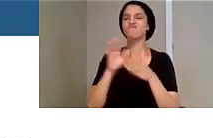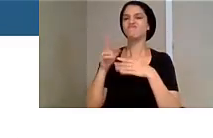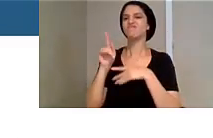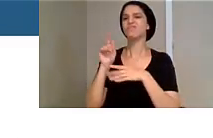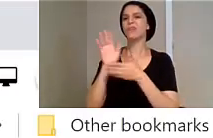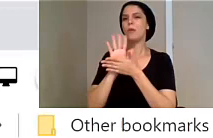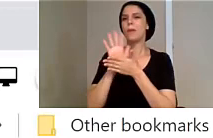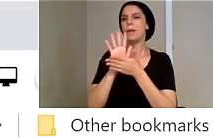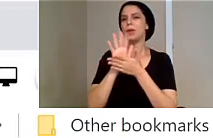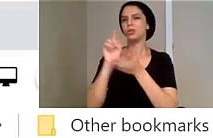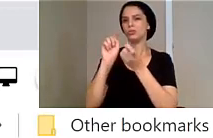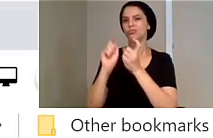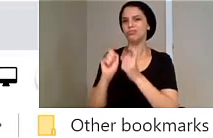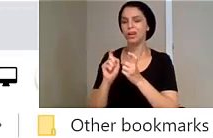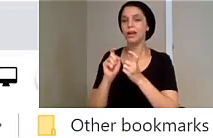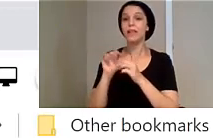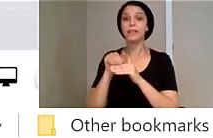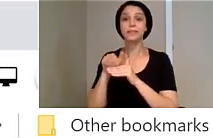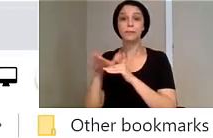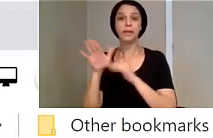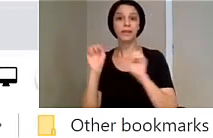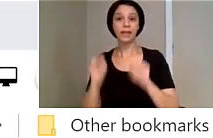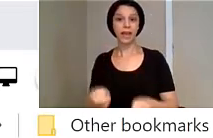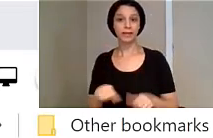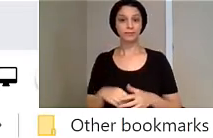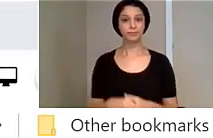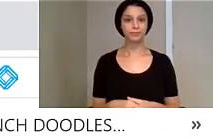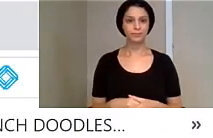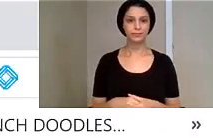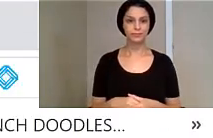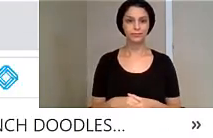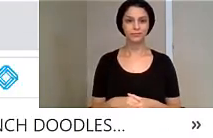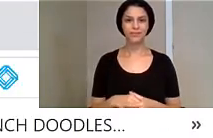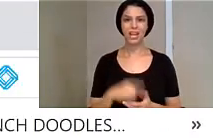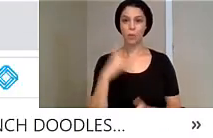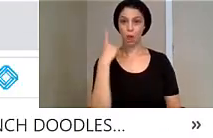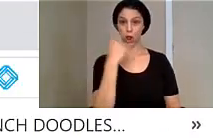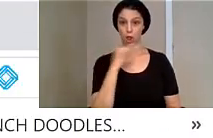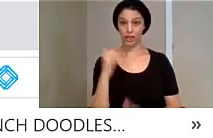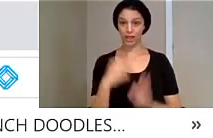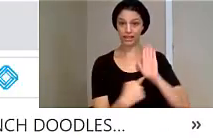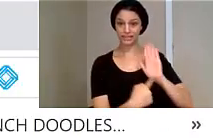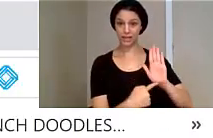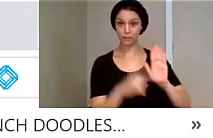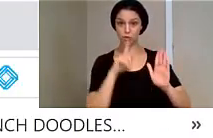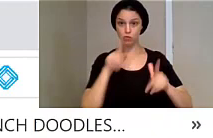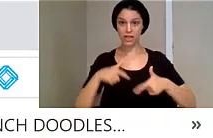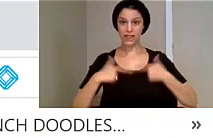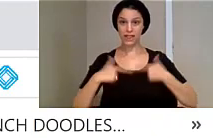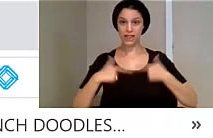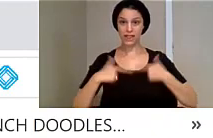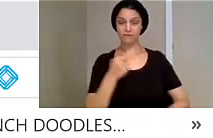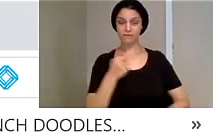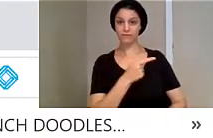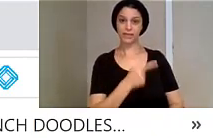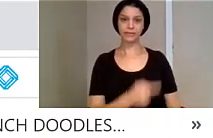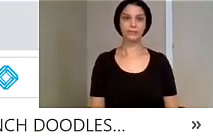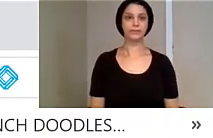live example of that is going to look like this. Going back to home for my course.